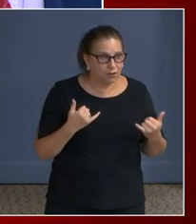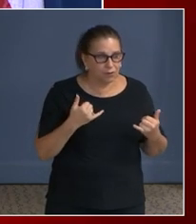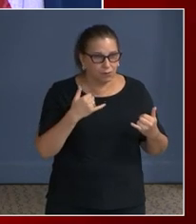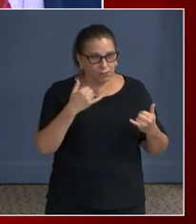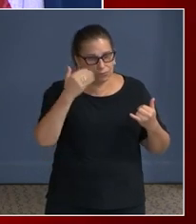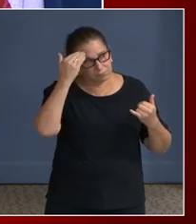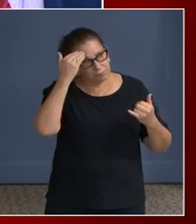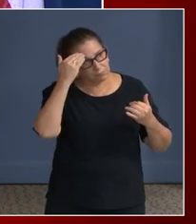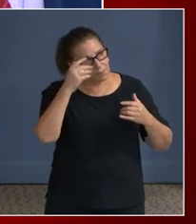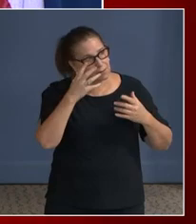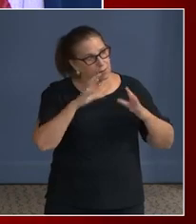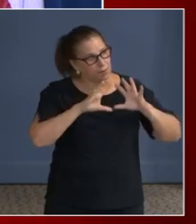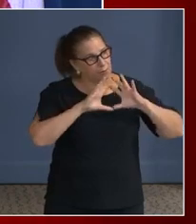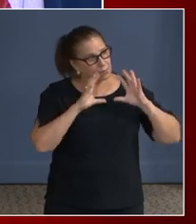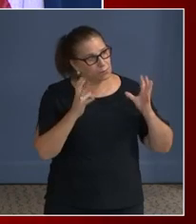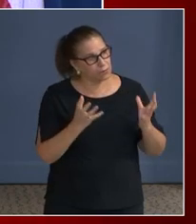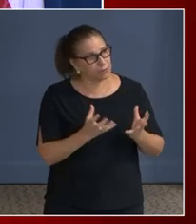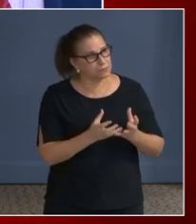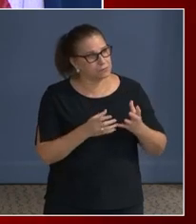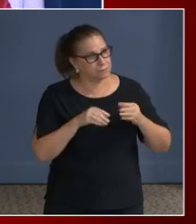that.